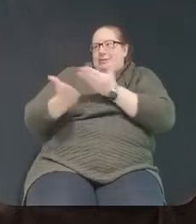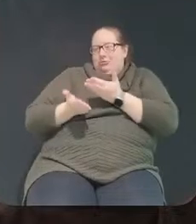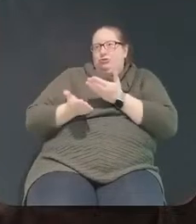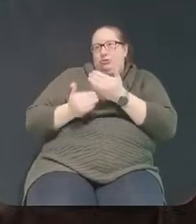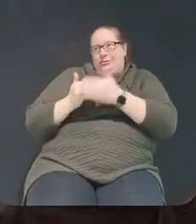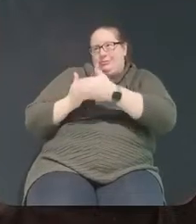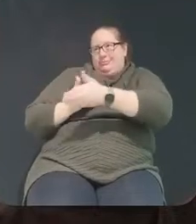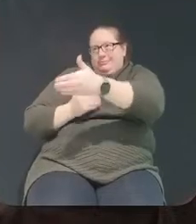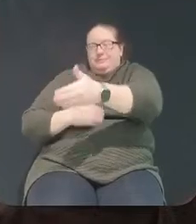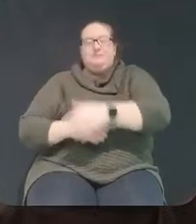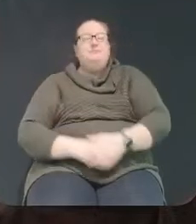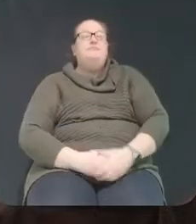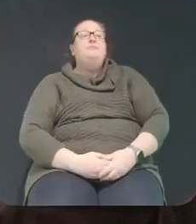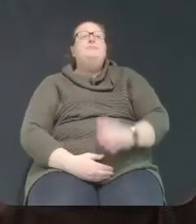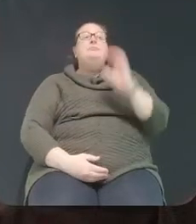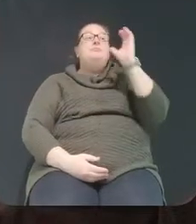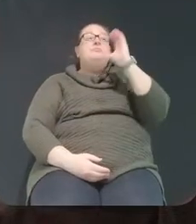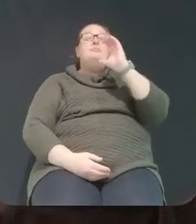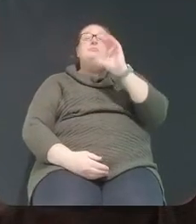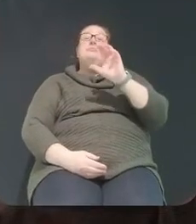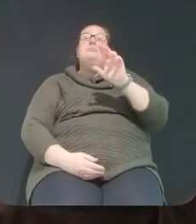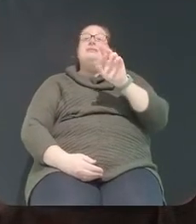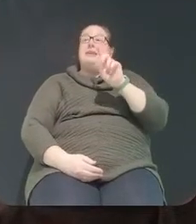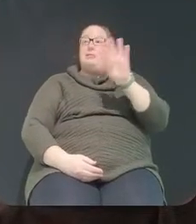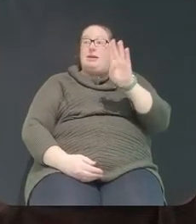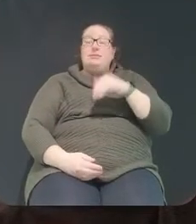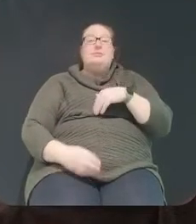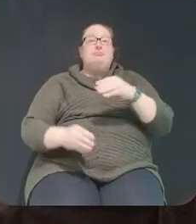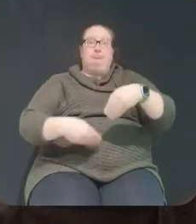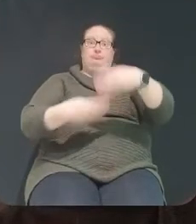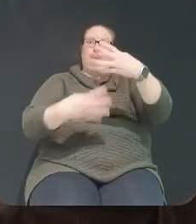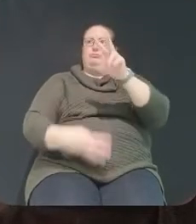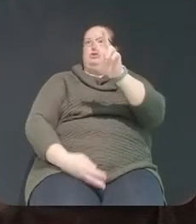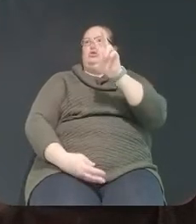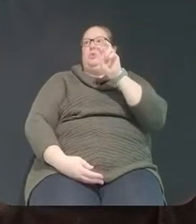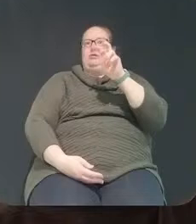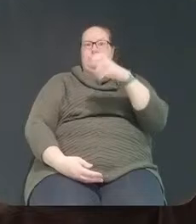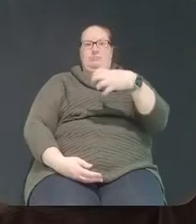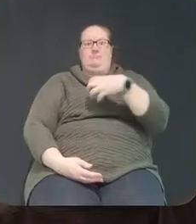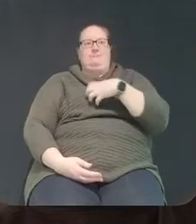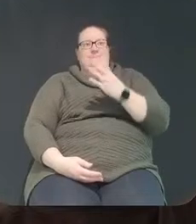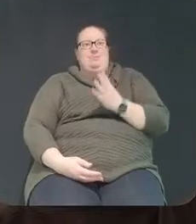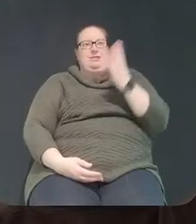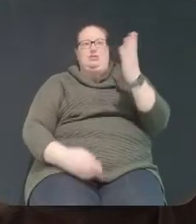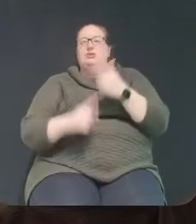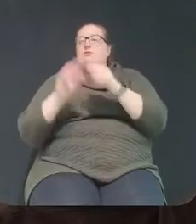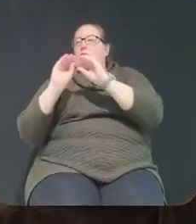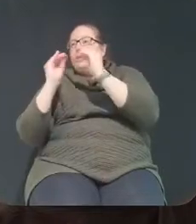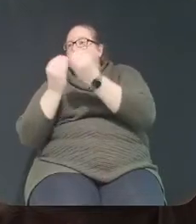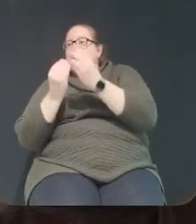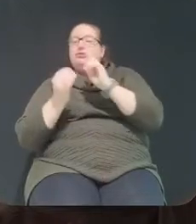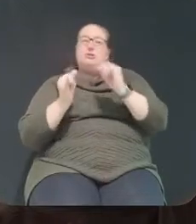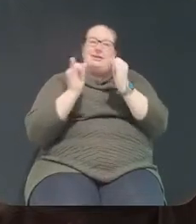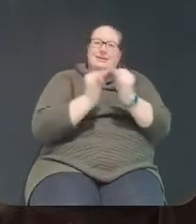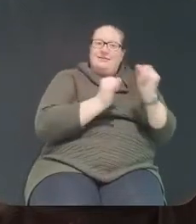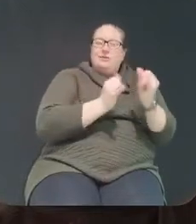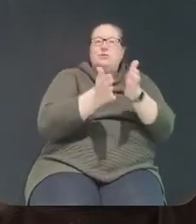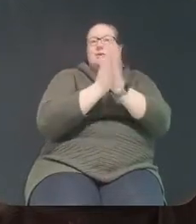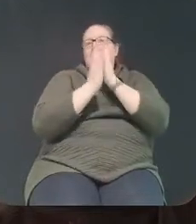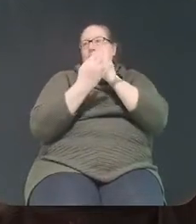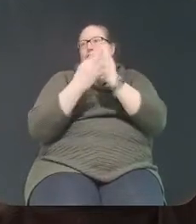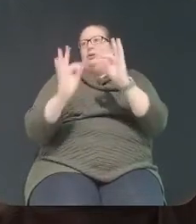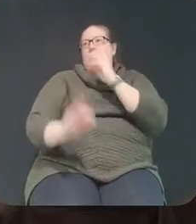in the city clerk's legislative database brings up over 200 petitions from both organizations and individuals asking for free